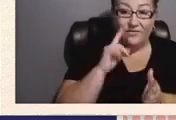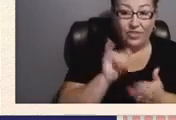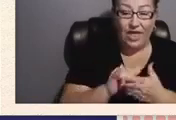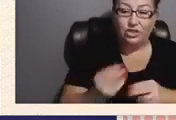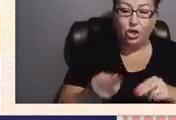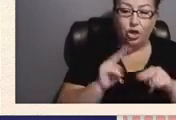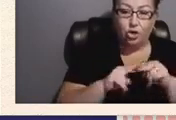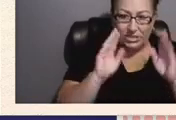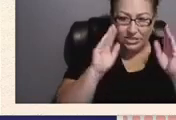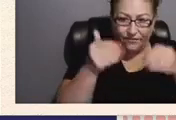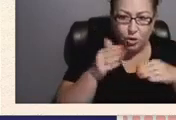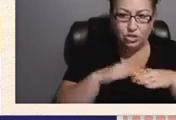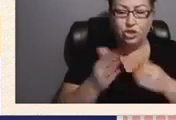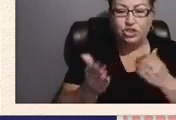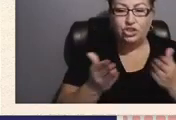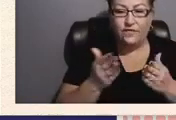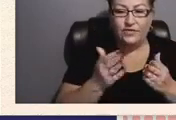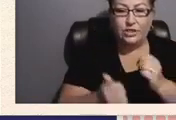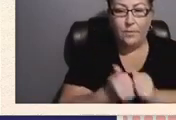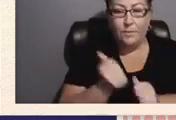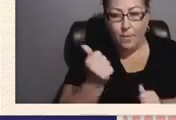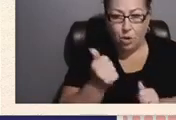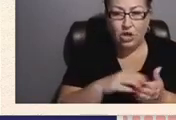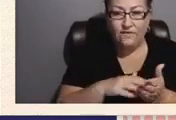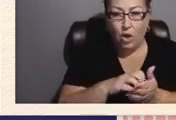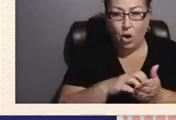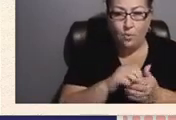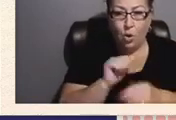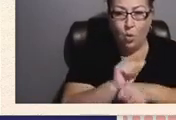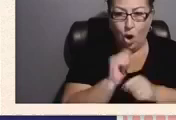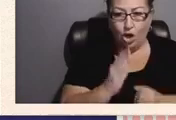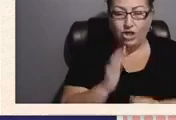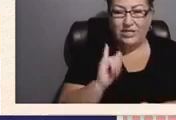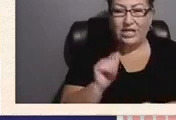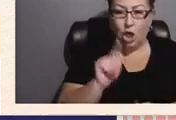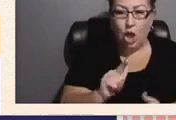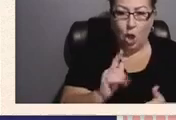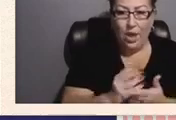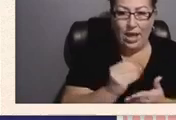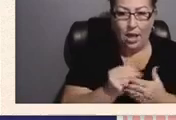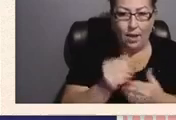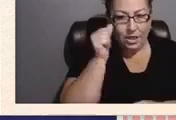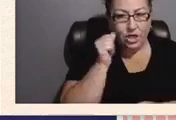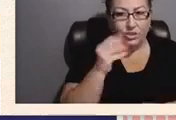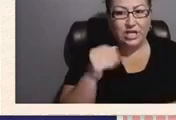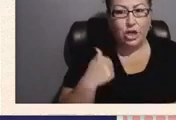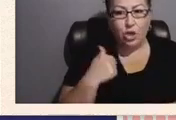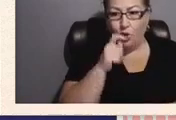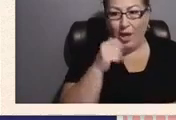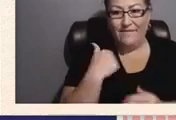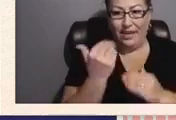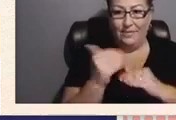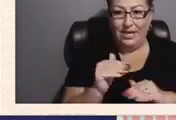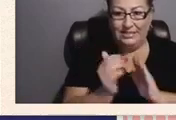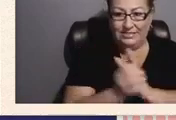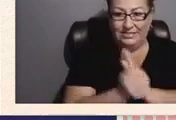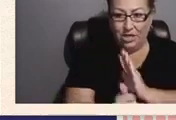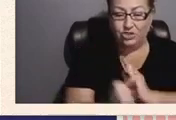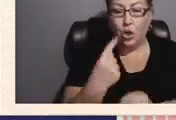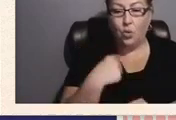on servicing the most vulnerable workers. These are low-income adults and youth who have limited skills. So we're focusing